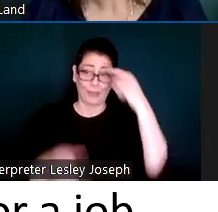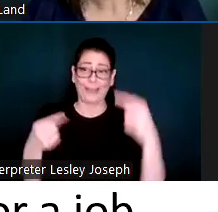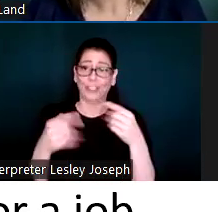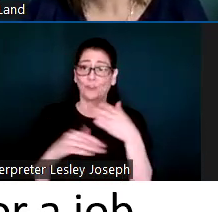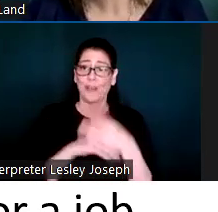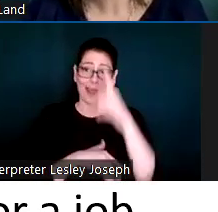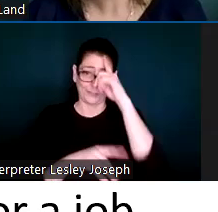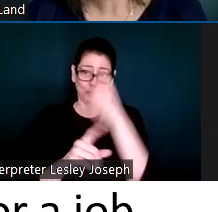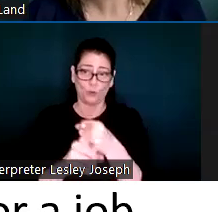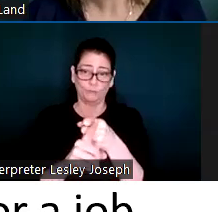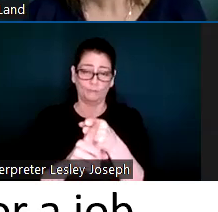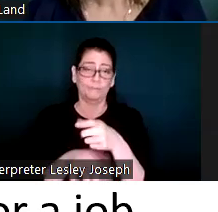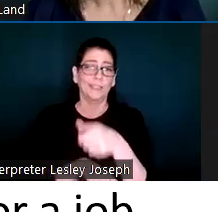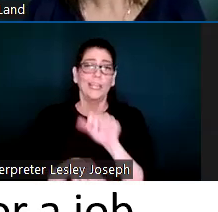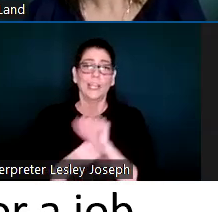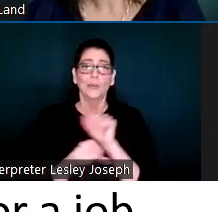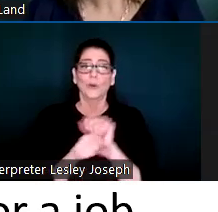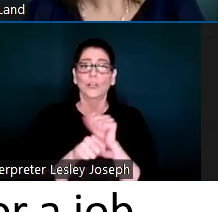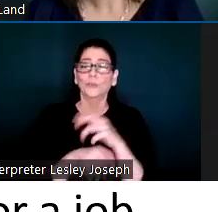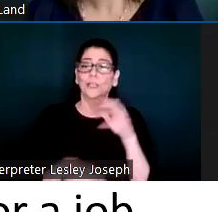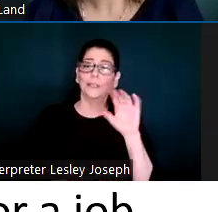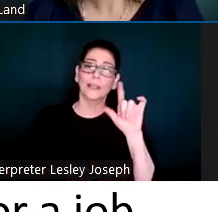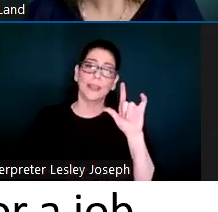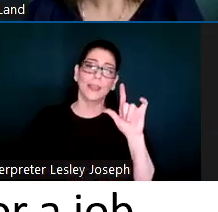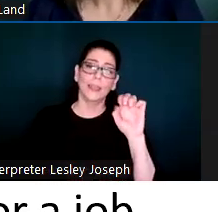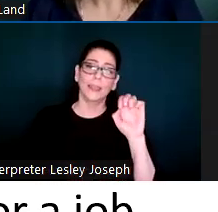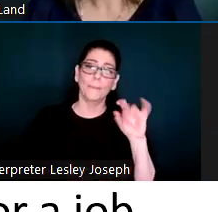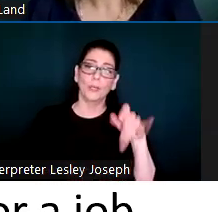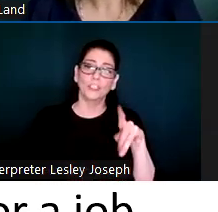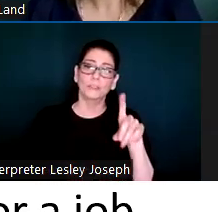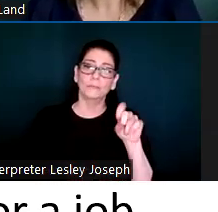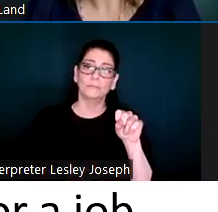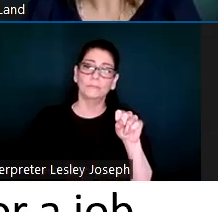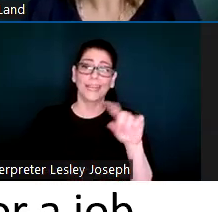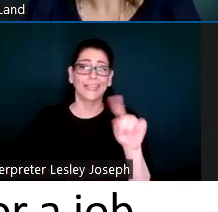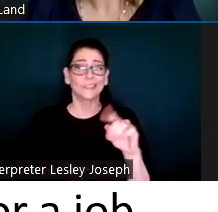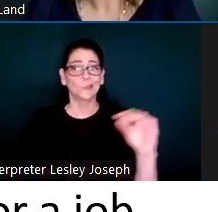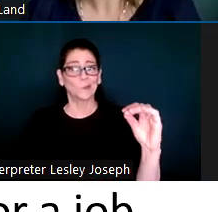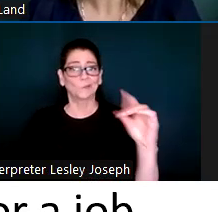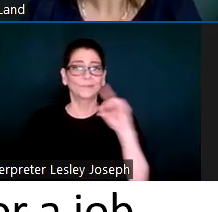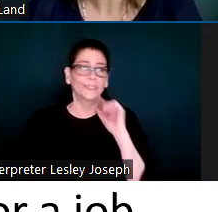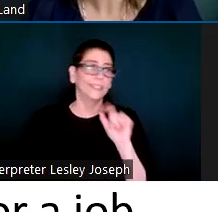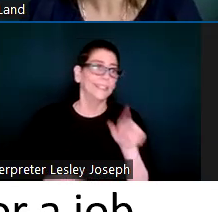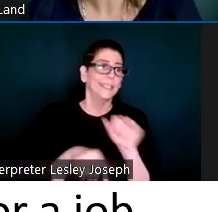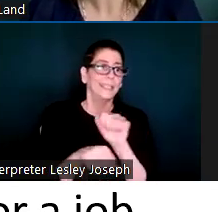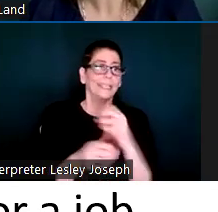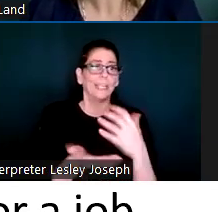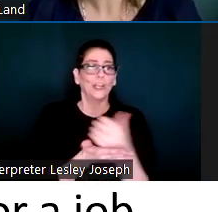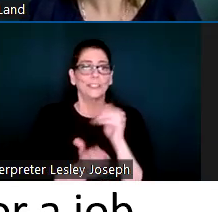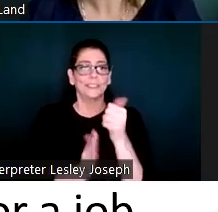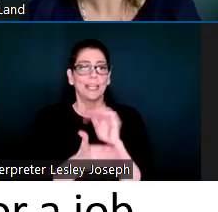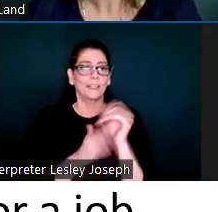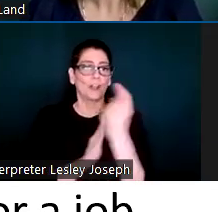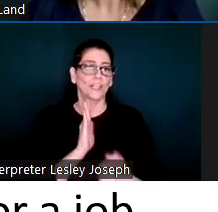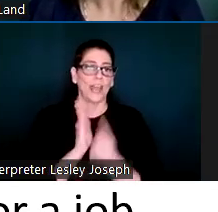works with the leopards at the zoo, and he makes $10 an hour. He works 25 hours a week, and he needs help paying for a